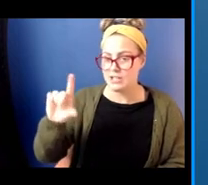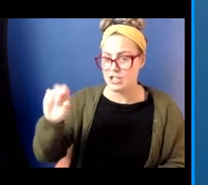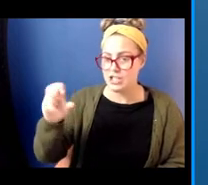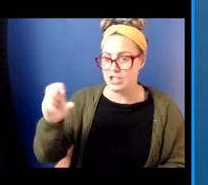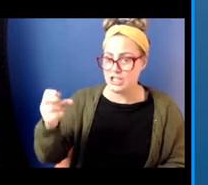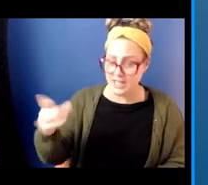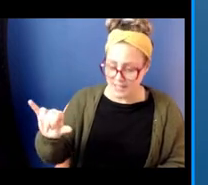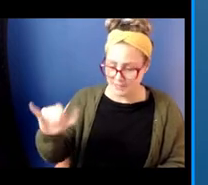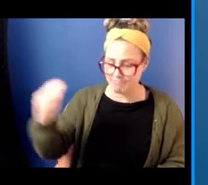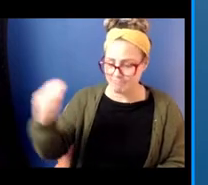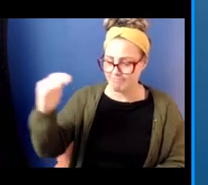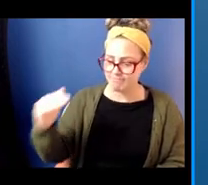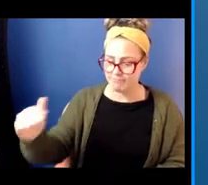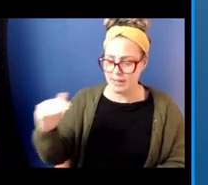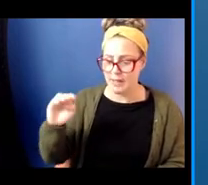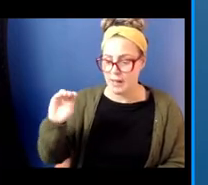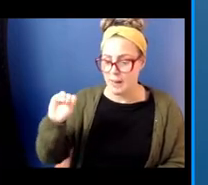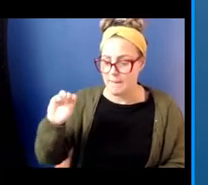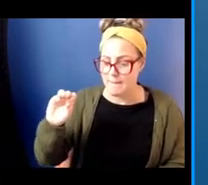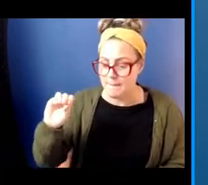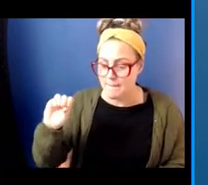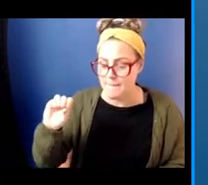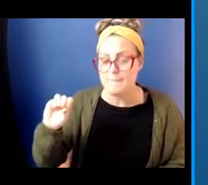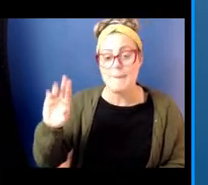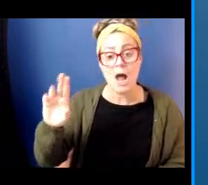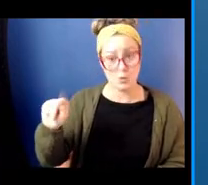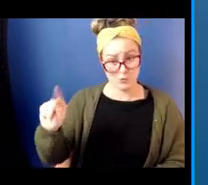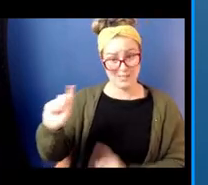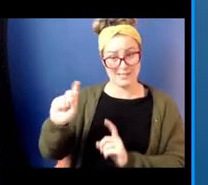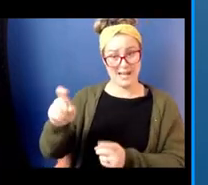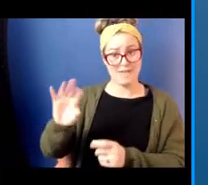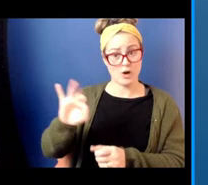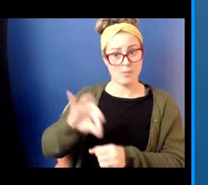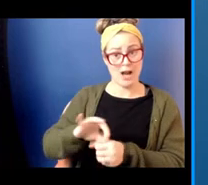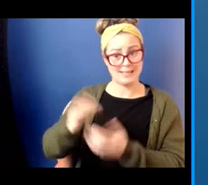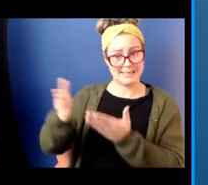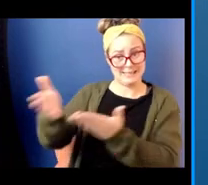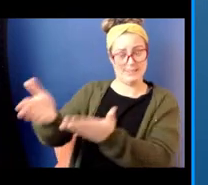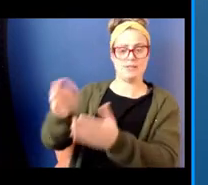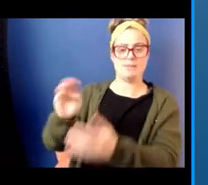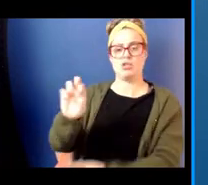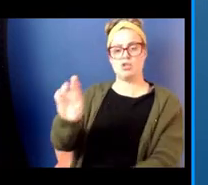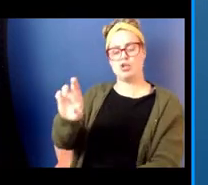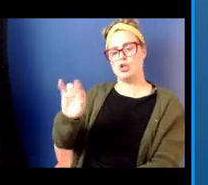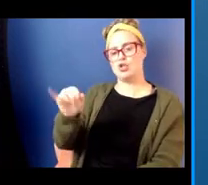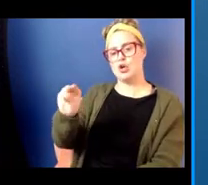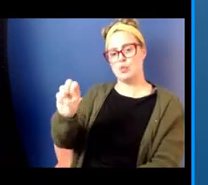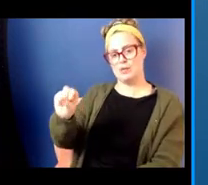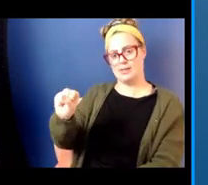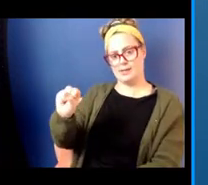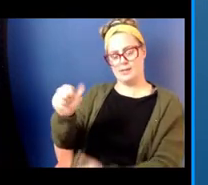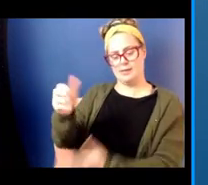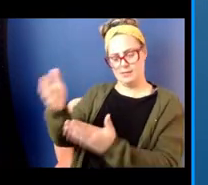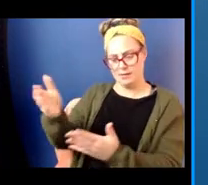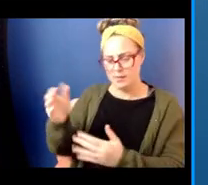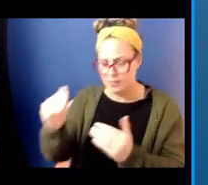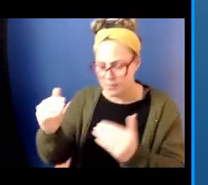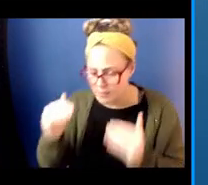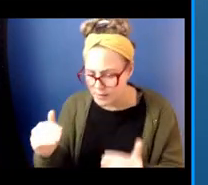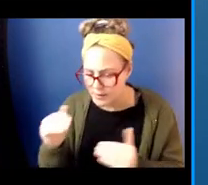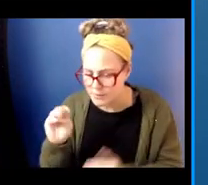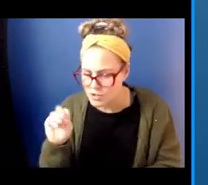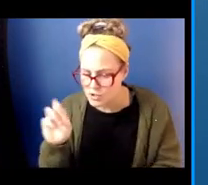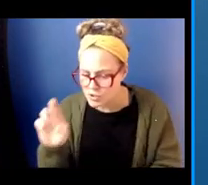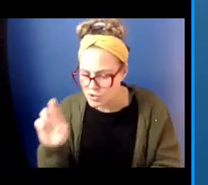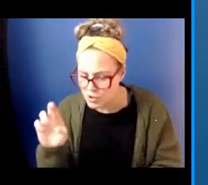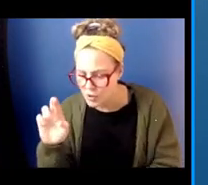Miss Mount has given her proxy to Mr Jones Mr Ray Mr Saunders